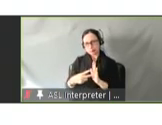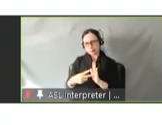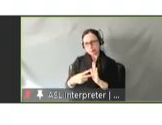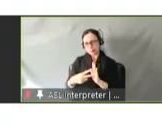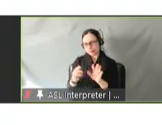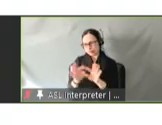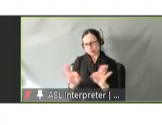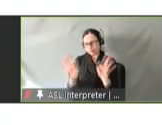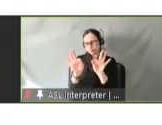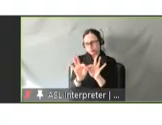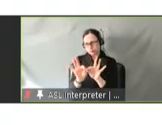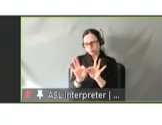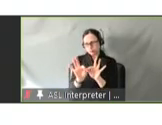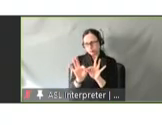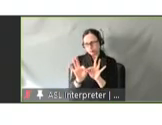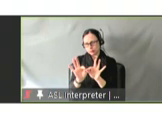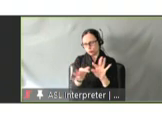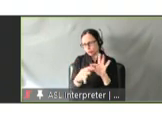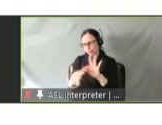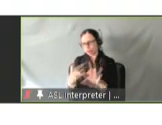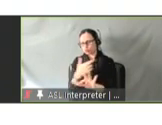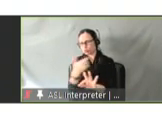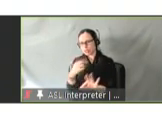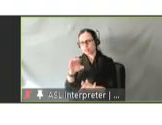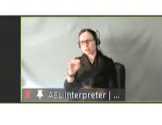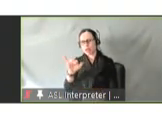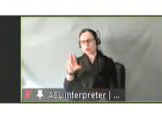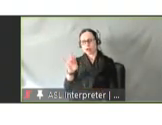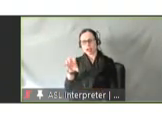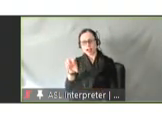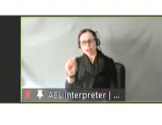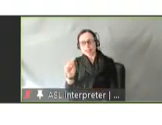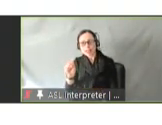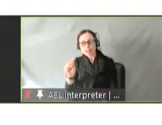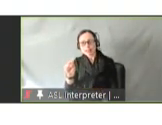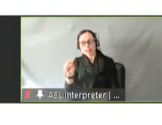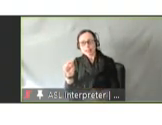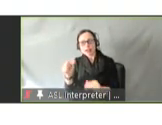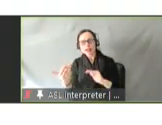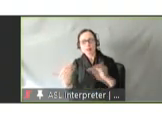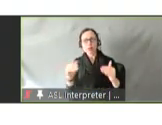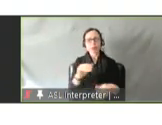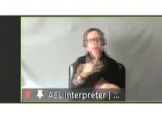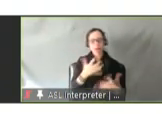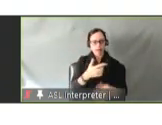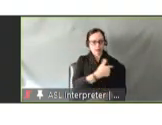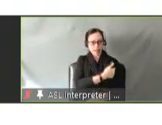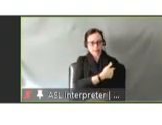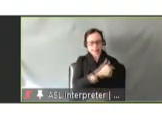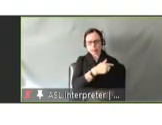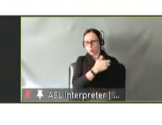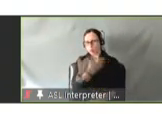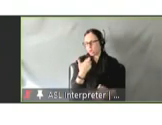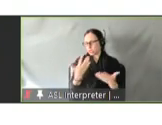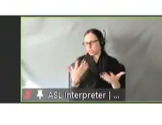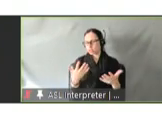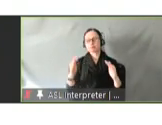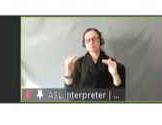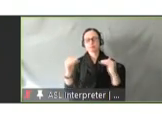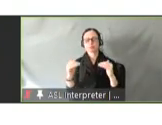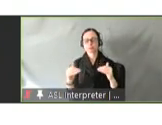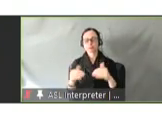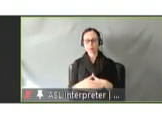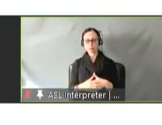whether or not what the risk of myocarditis is after infection versus what the risk of myocarditis is after vaccination. And if you'll move to the next